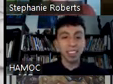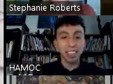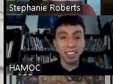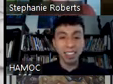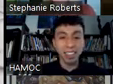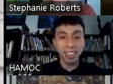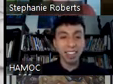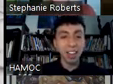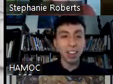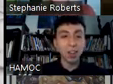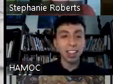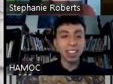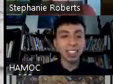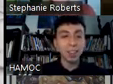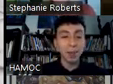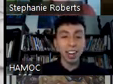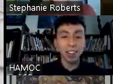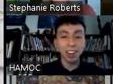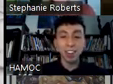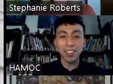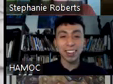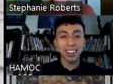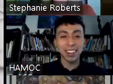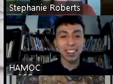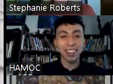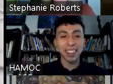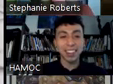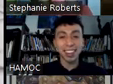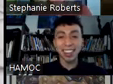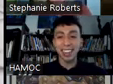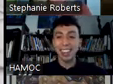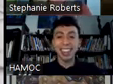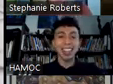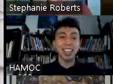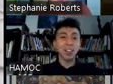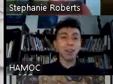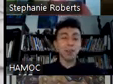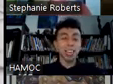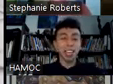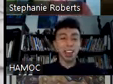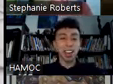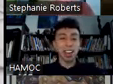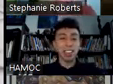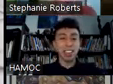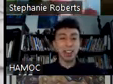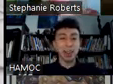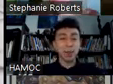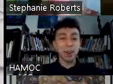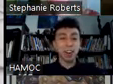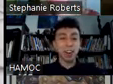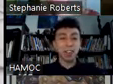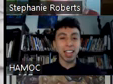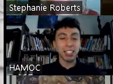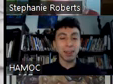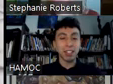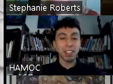here. Yeah, that's mine. Hello, Eliza. Good morning. How are you? Good morning. Thank you for being here and, you know, being a